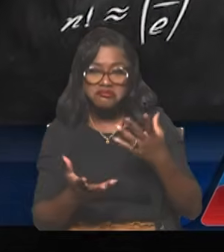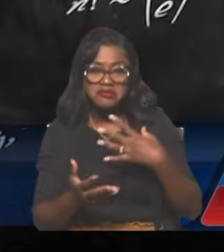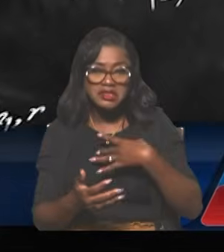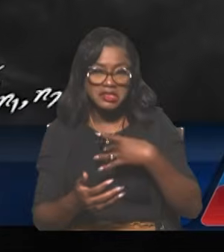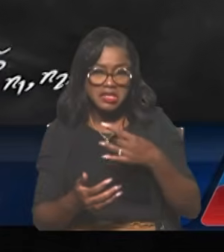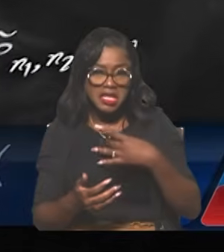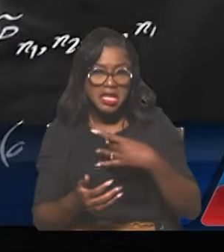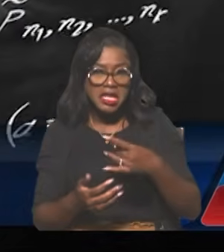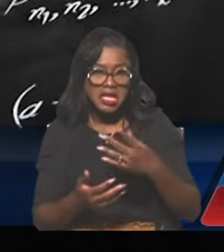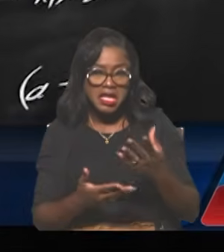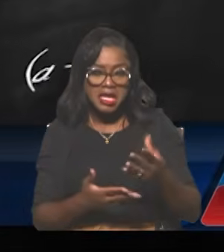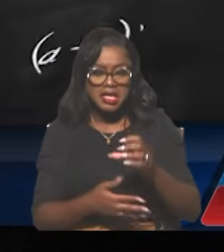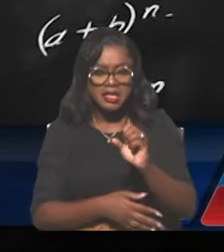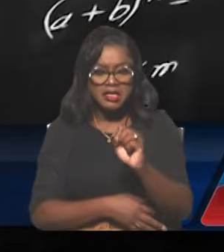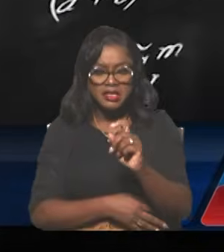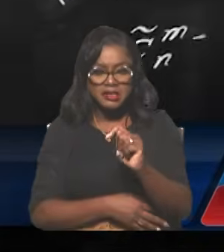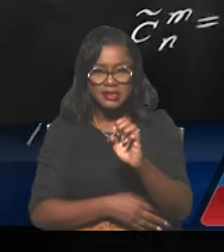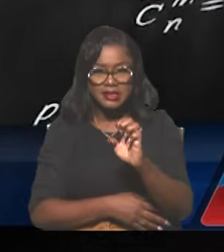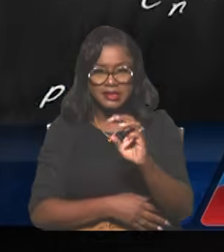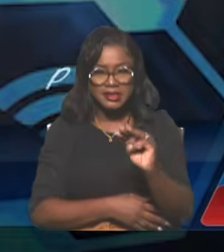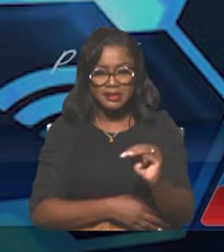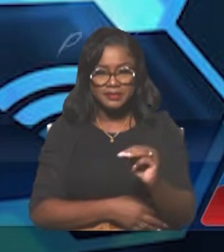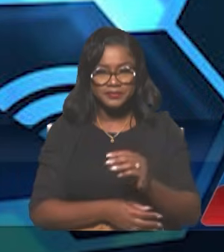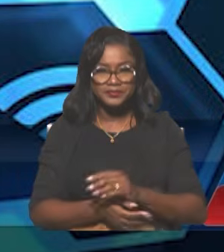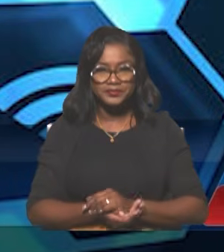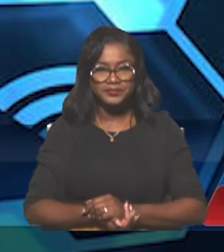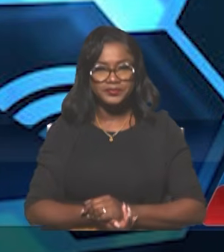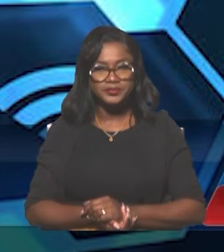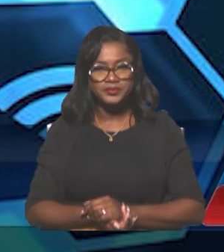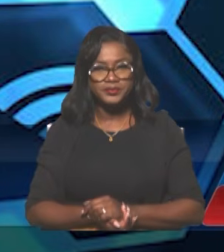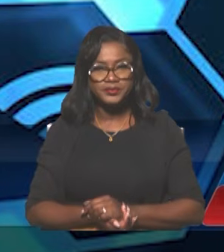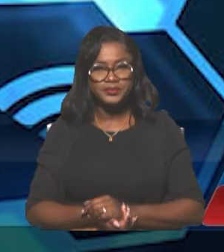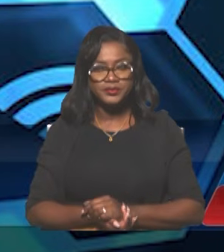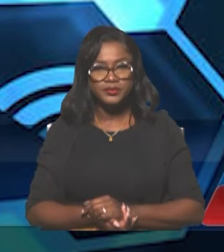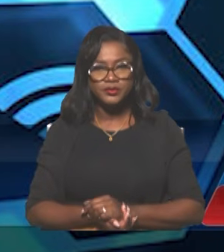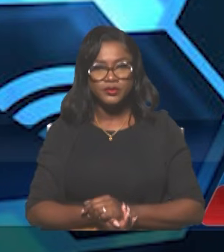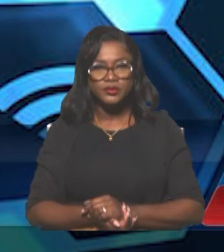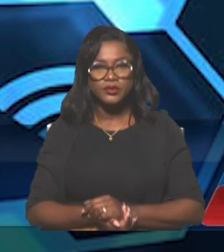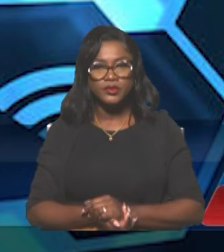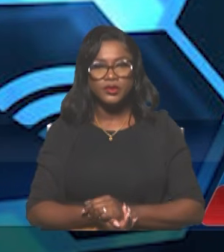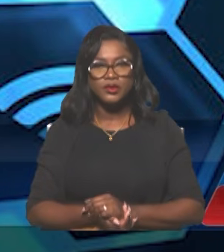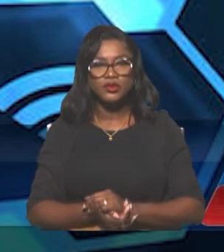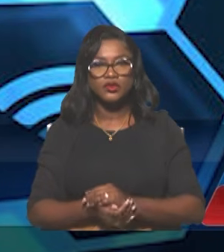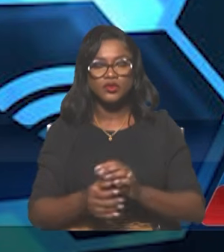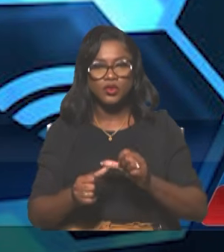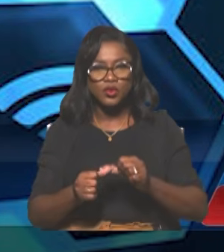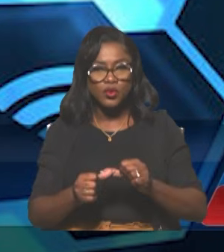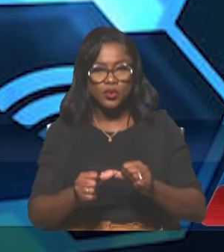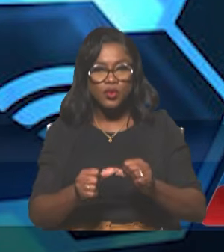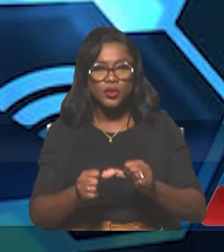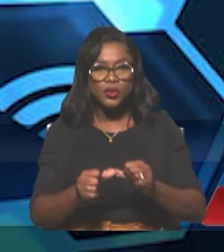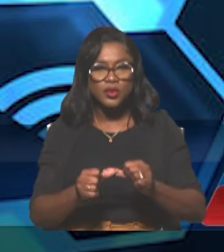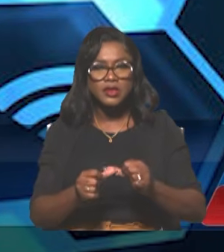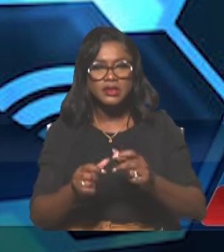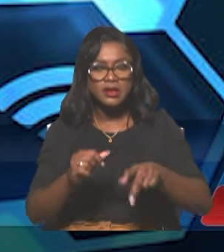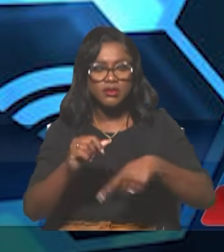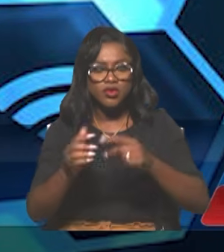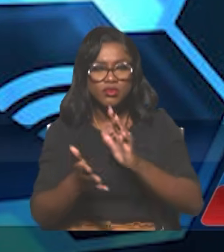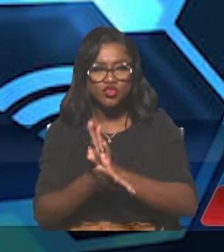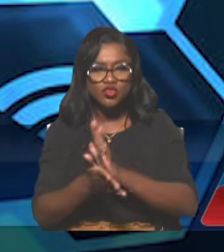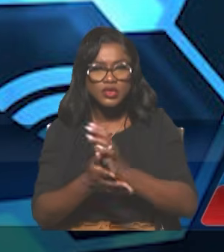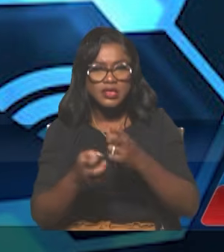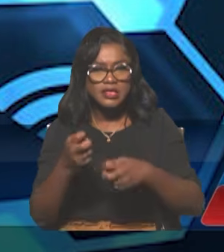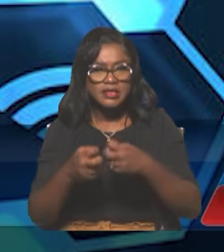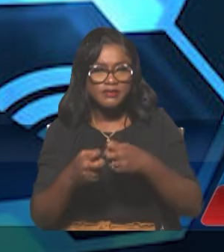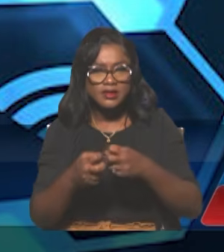mathematics collectively known as STEM approach. So that response has been wonderful. As we go into grade school, it's a tad bit difficult because